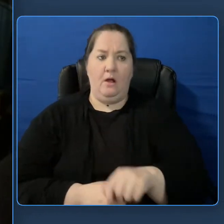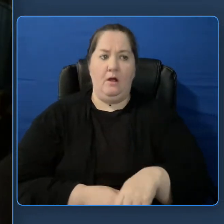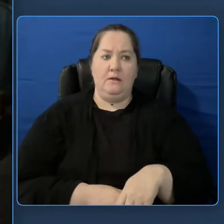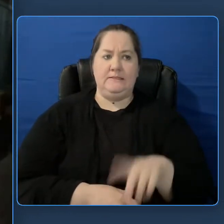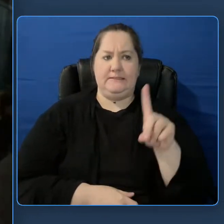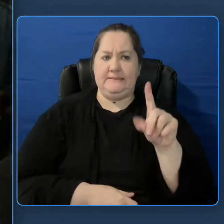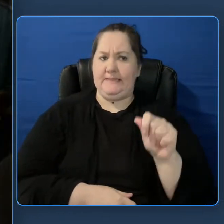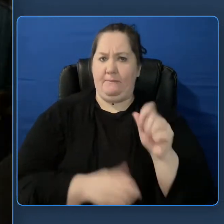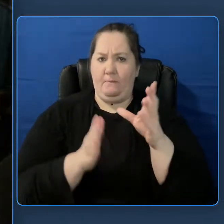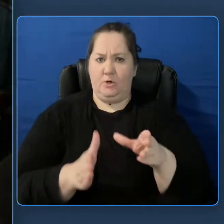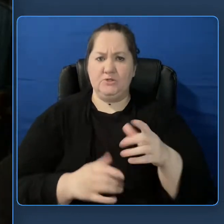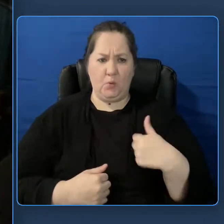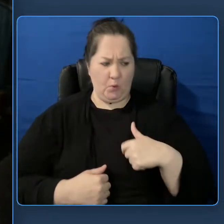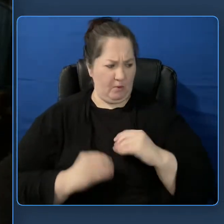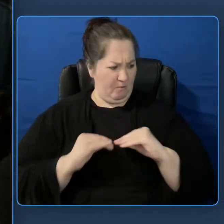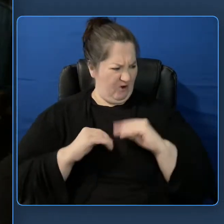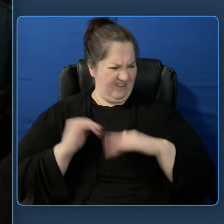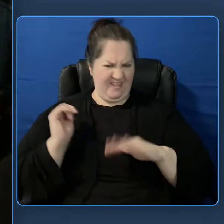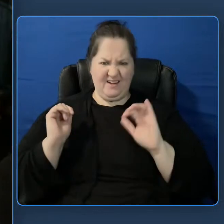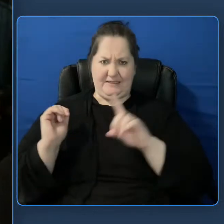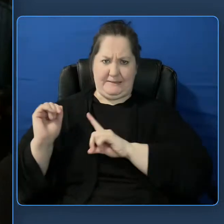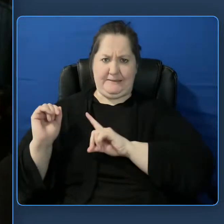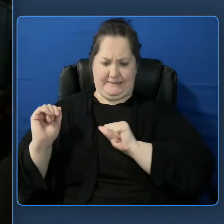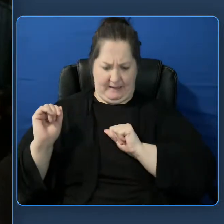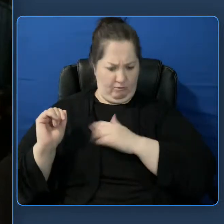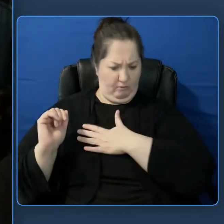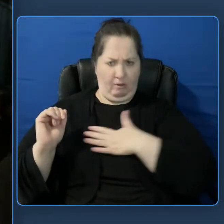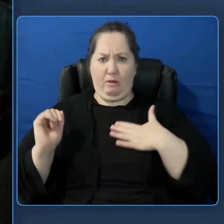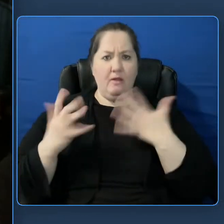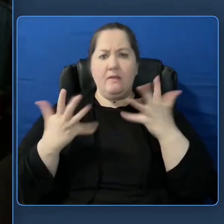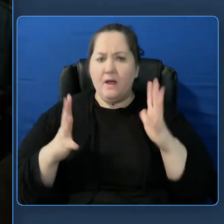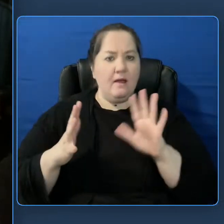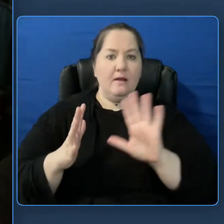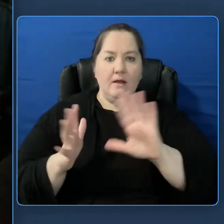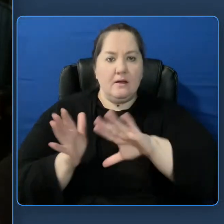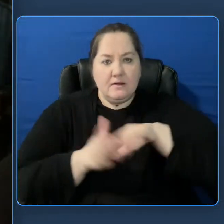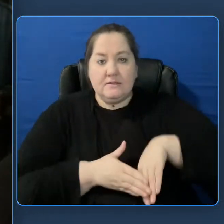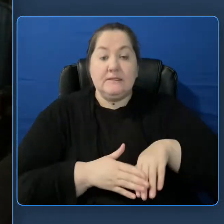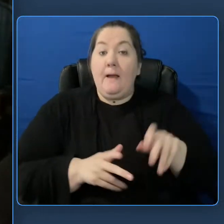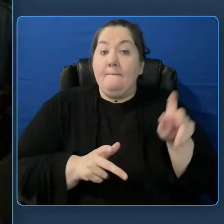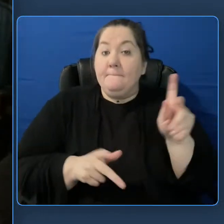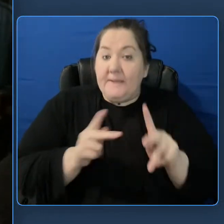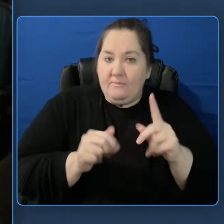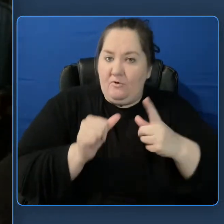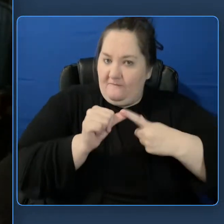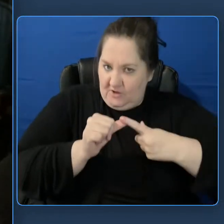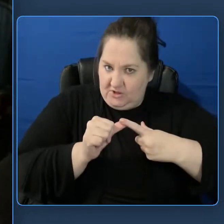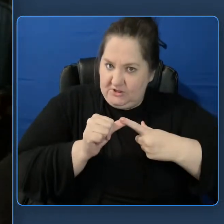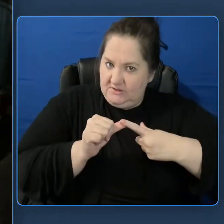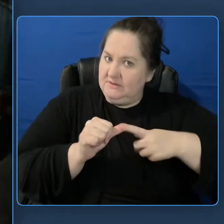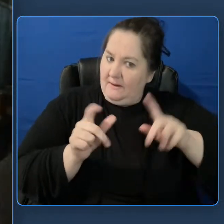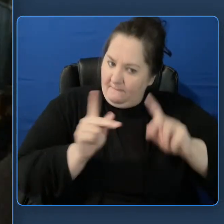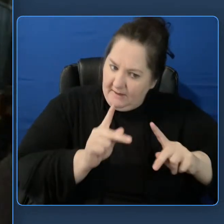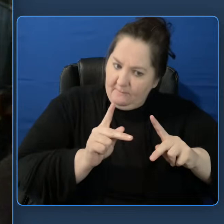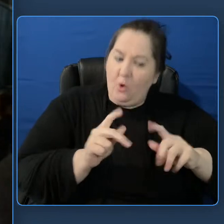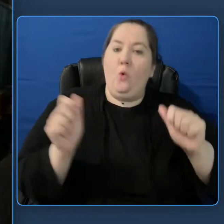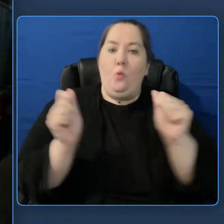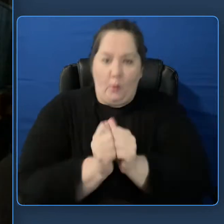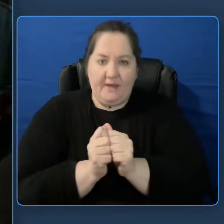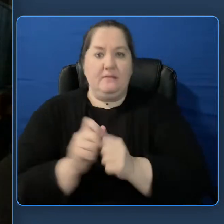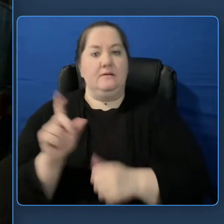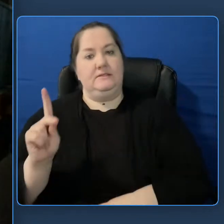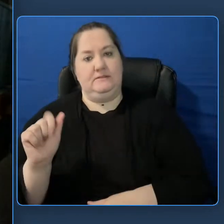just disabled. We're people. So it's always good to start with people and then